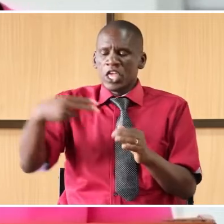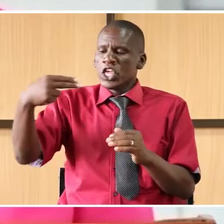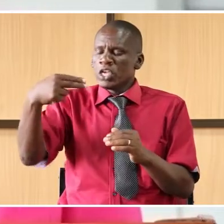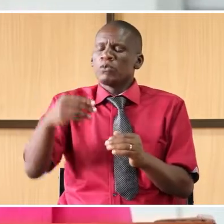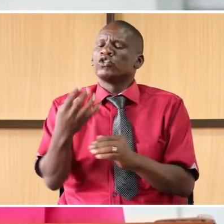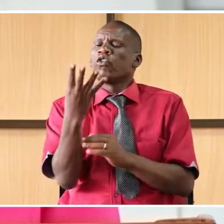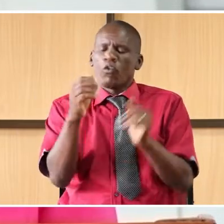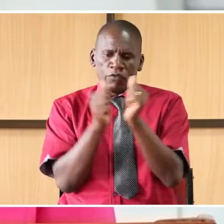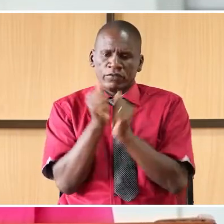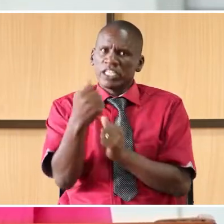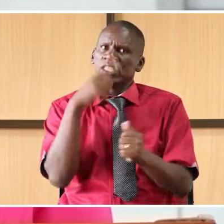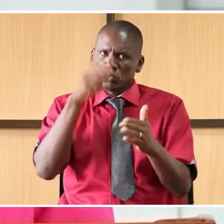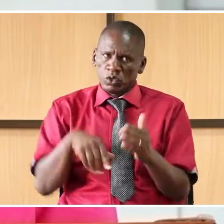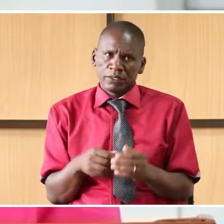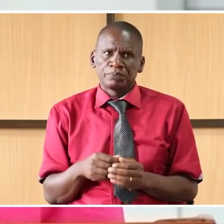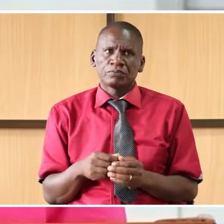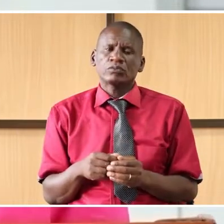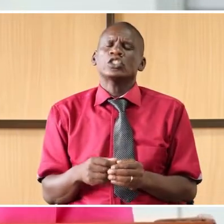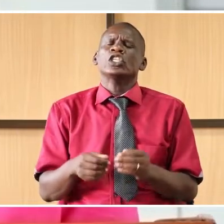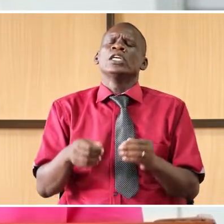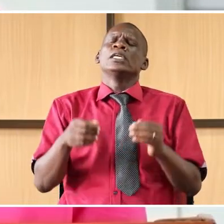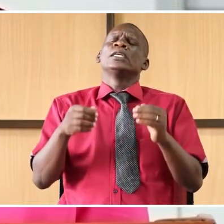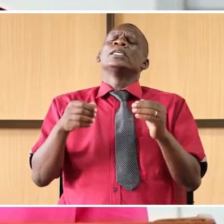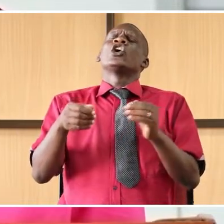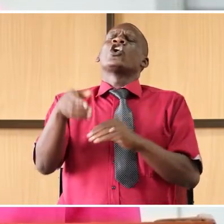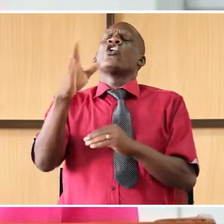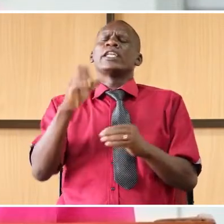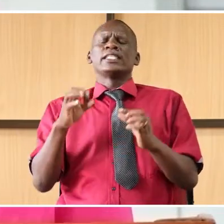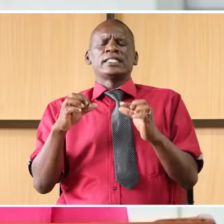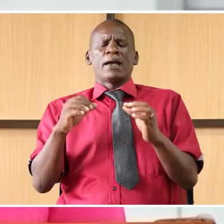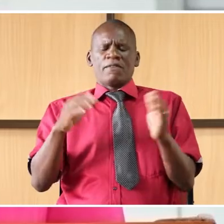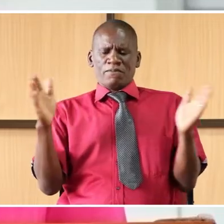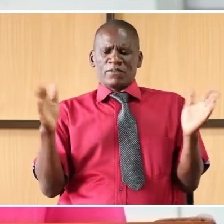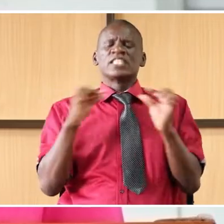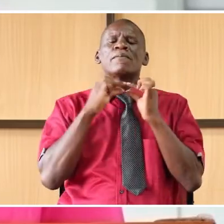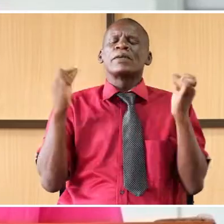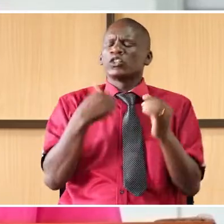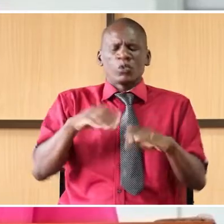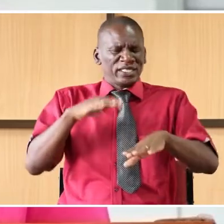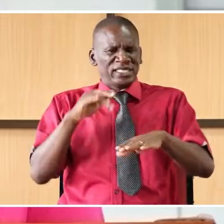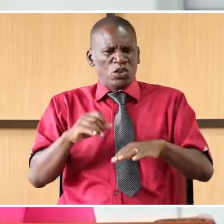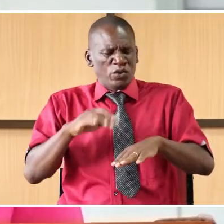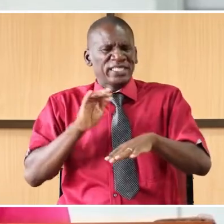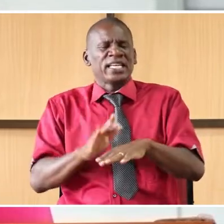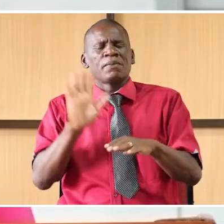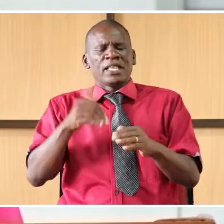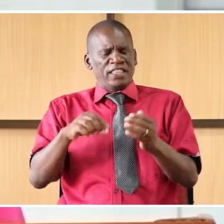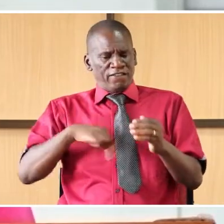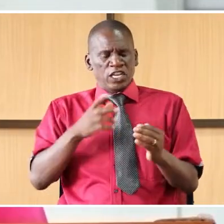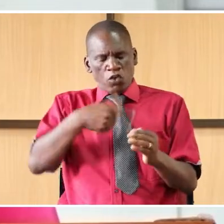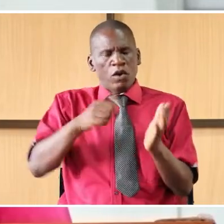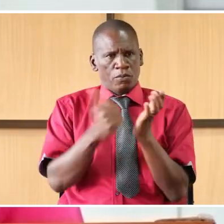4:15, it says, the priest, he is a priest who is touched by the feelings of our